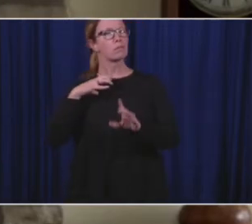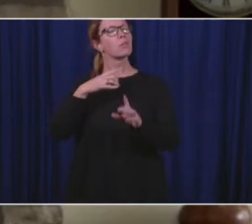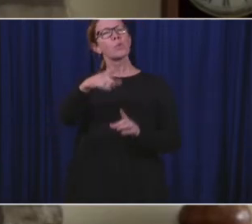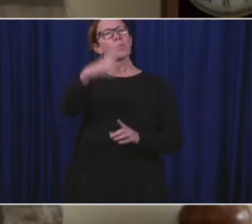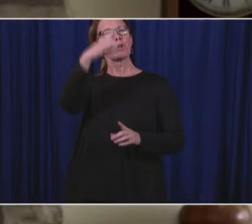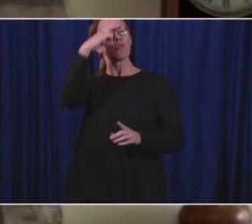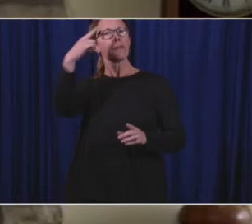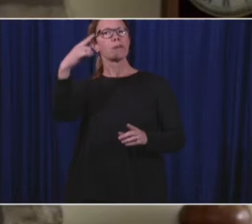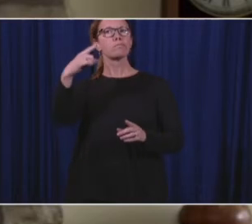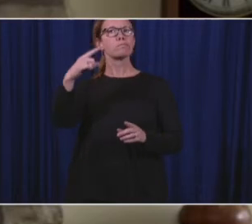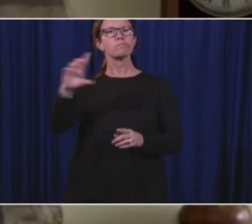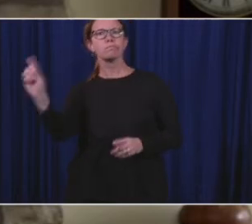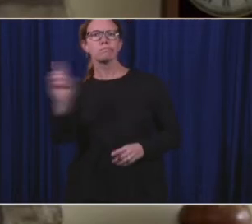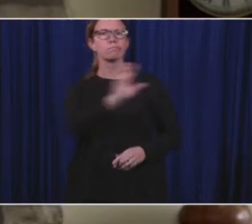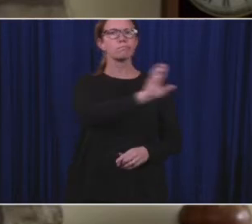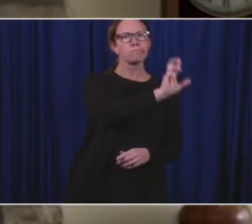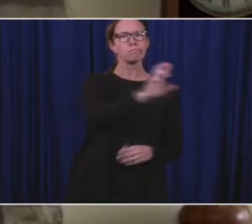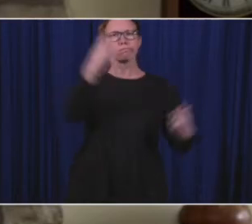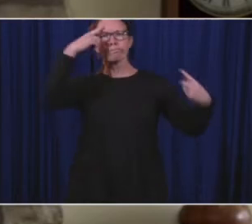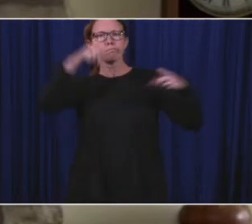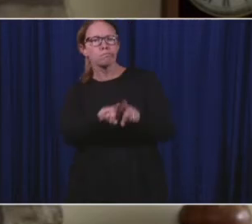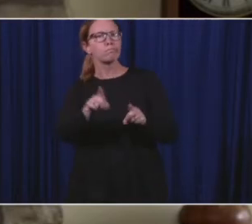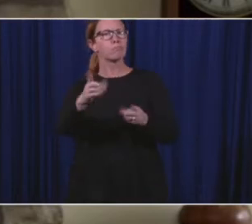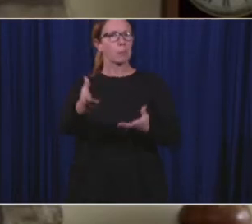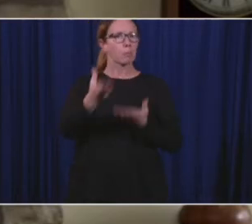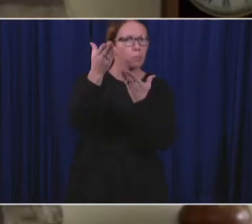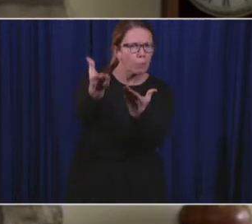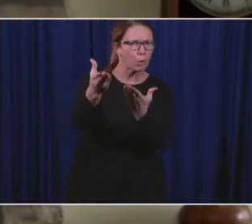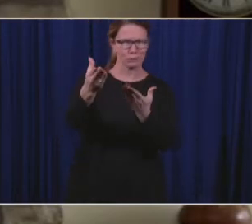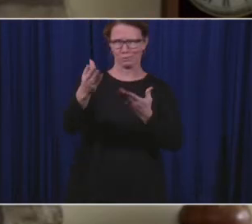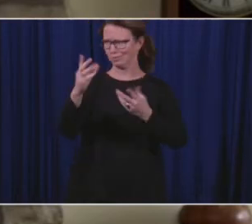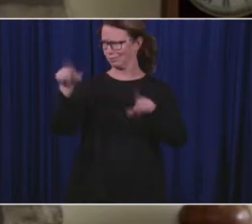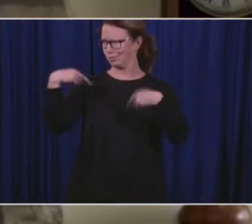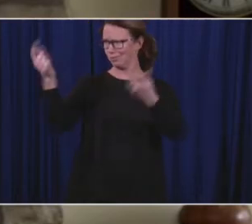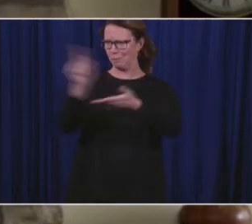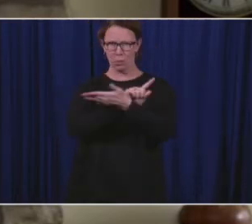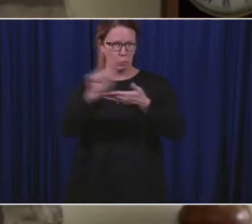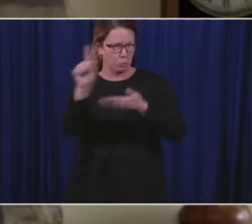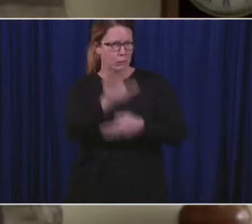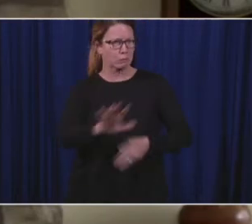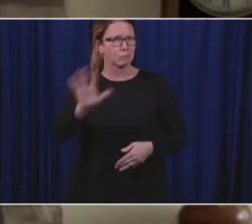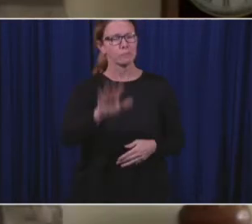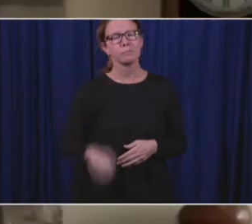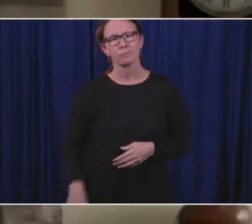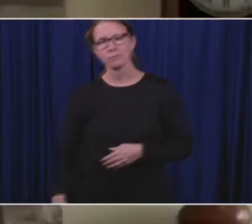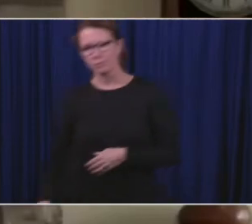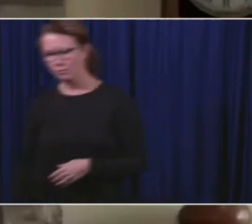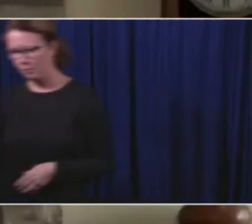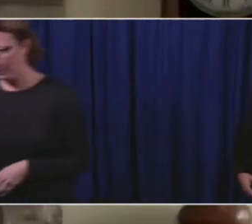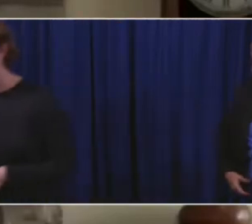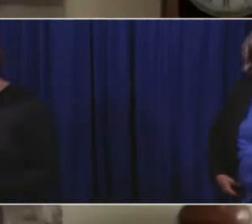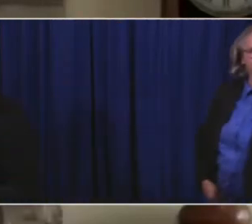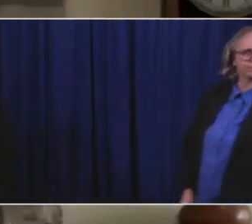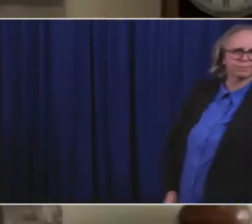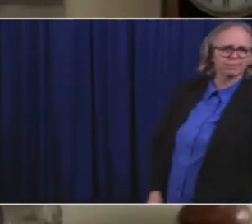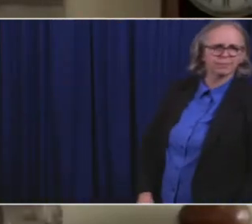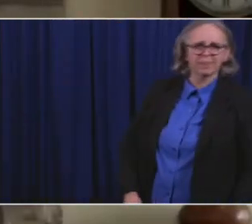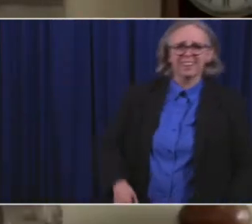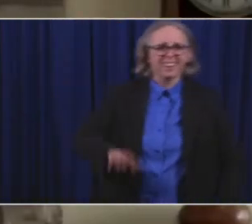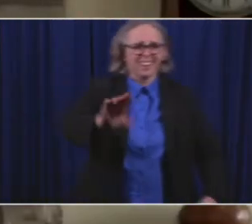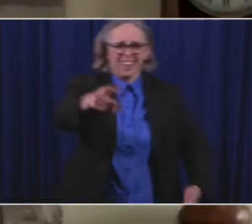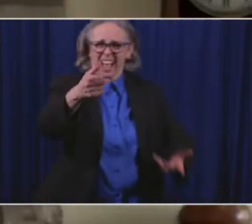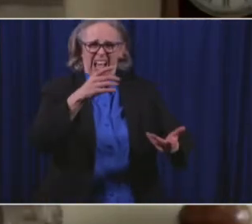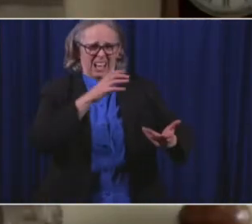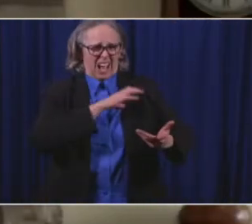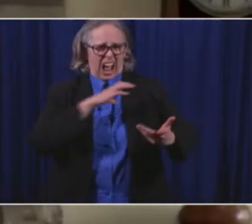bipartisan proposal that's been, I guess, circulating around for about a week or so now? Yeah, I have not looked at everything in the bipartisan